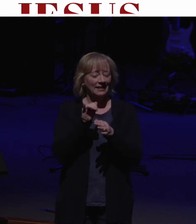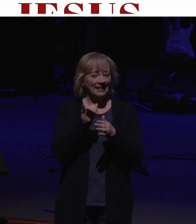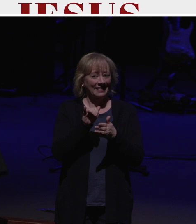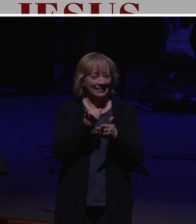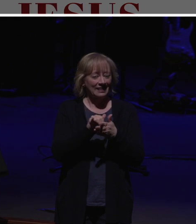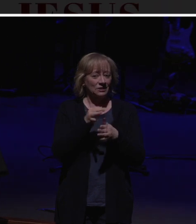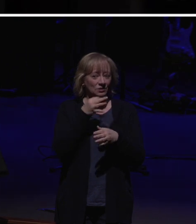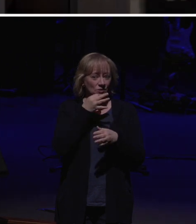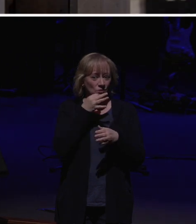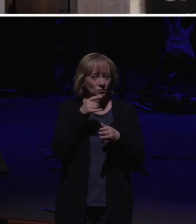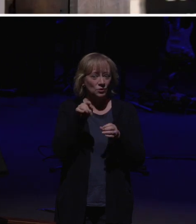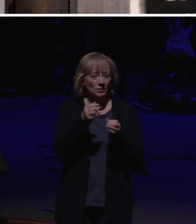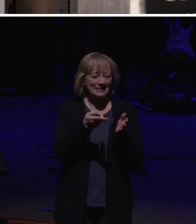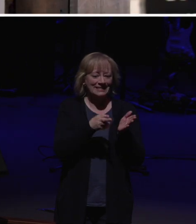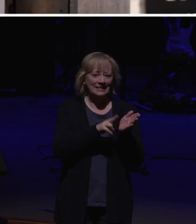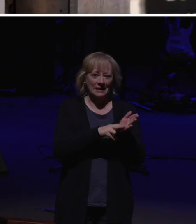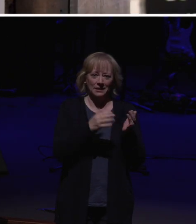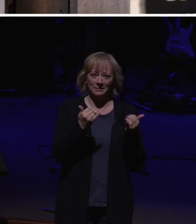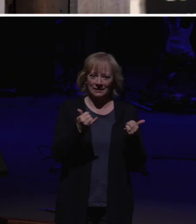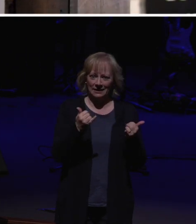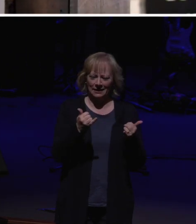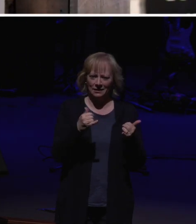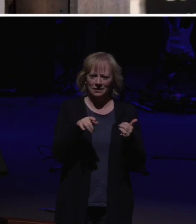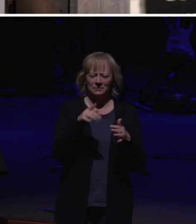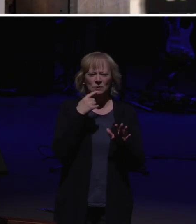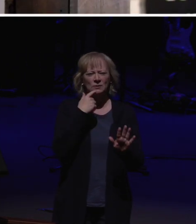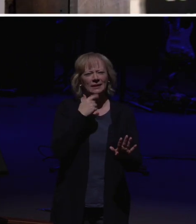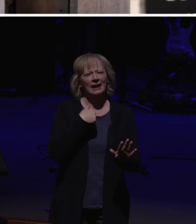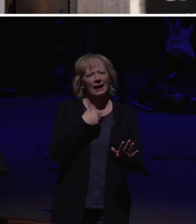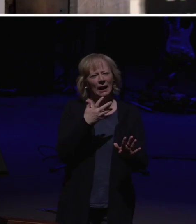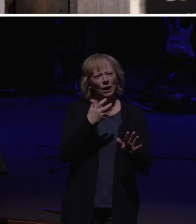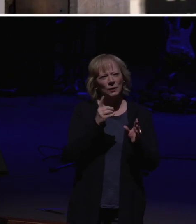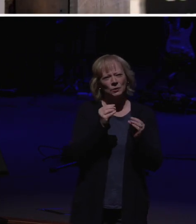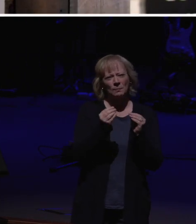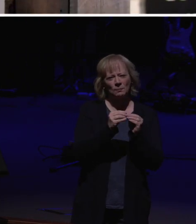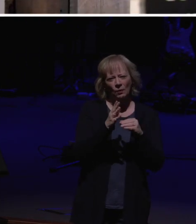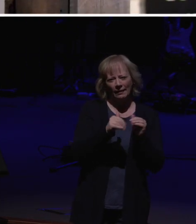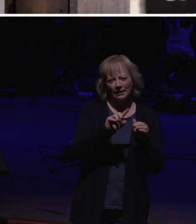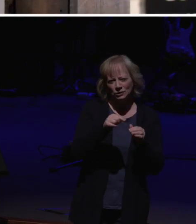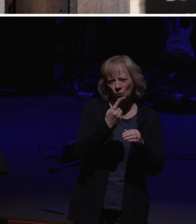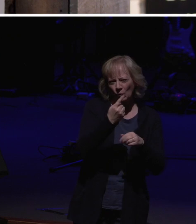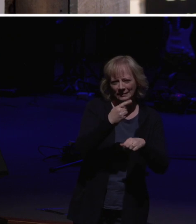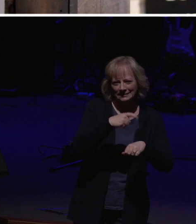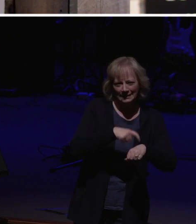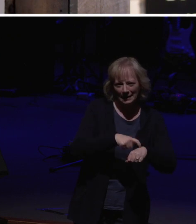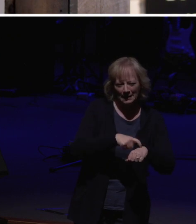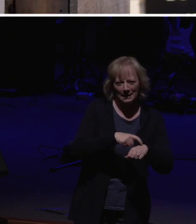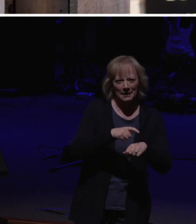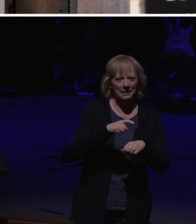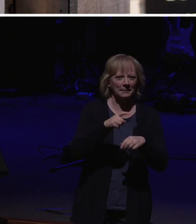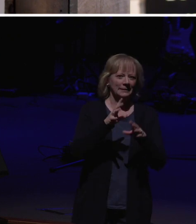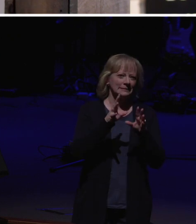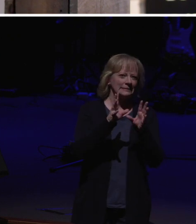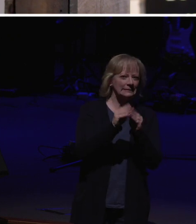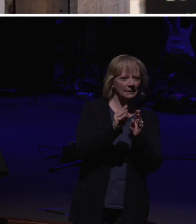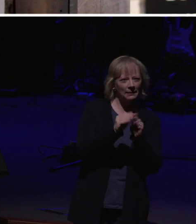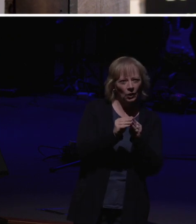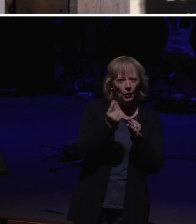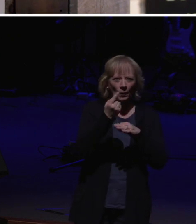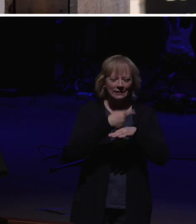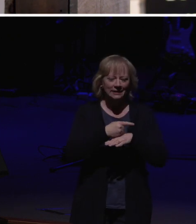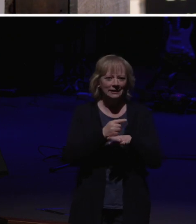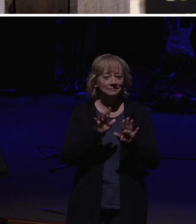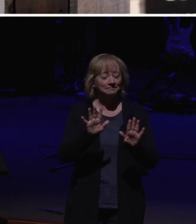up today. Oh, but you're saying, I want to do more than just like a one-time seminar kind of day thing.